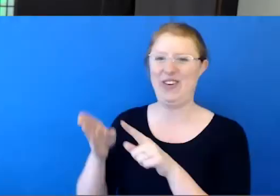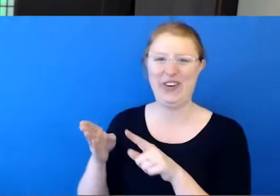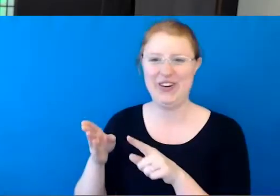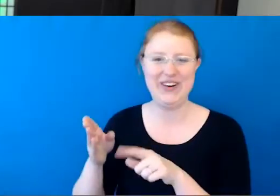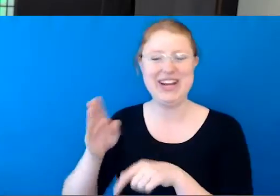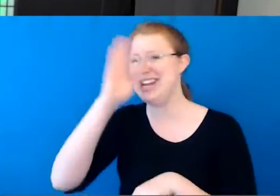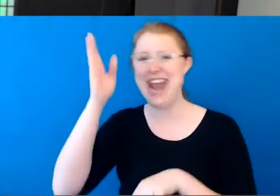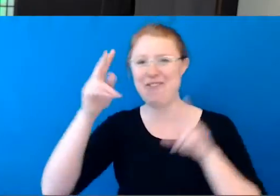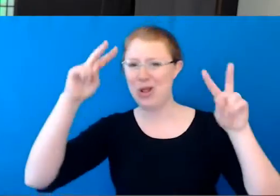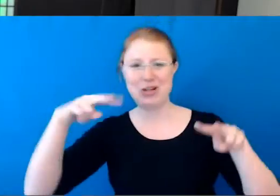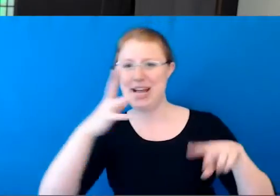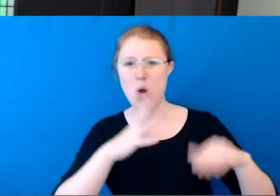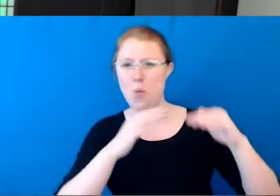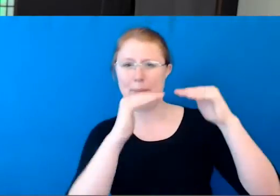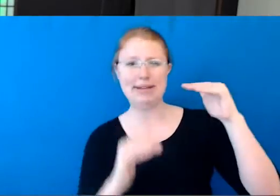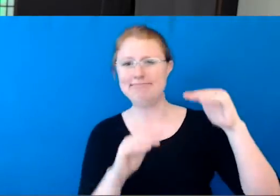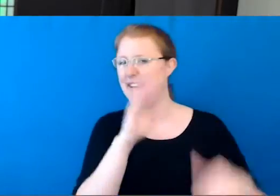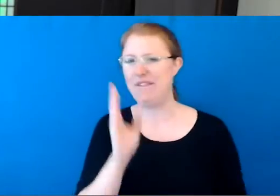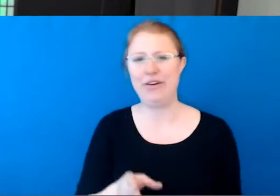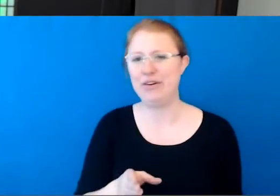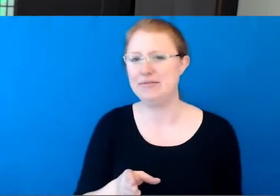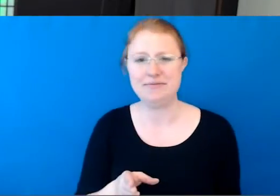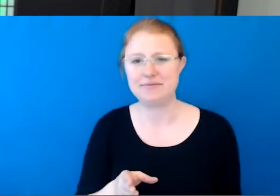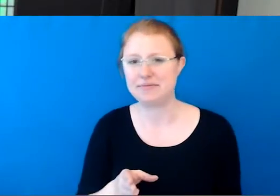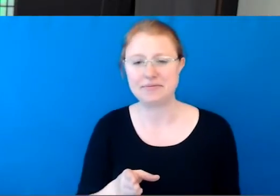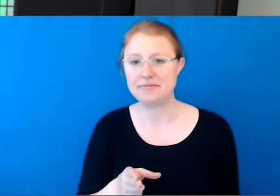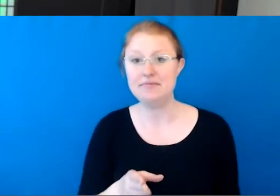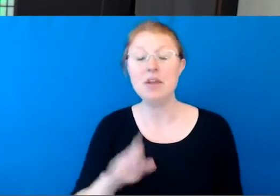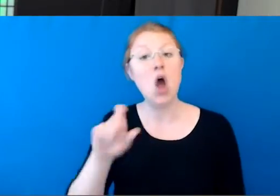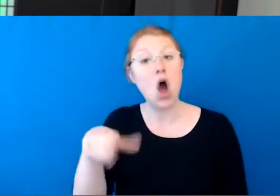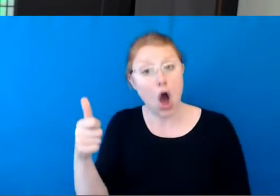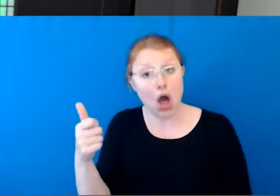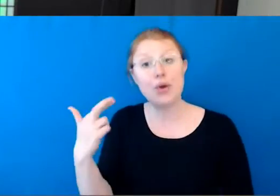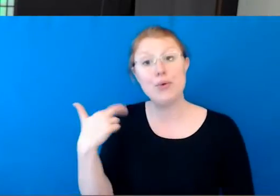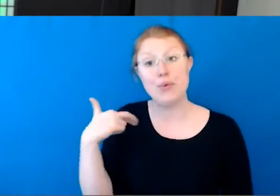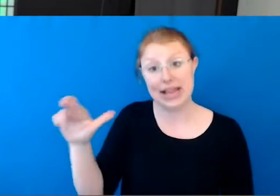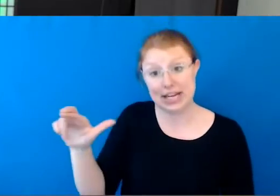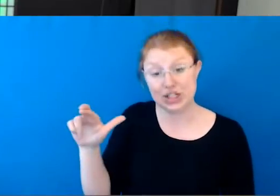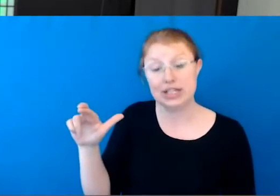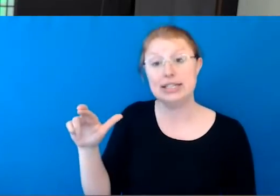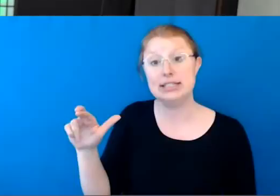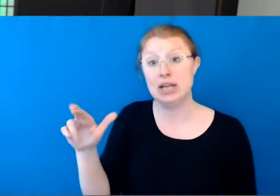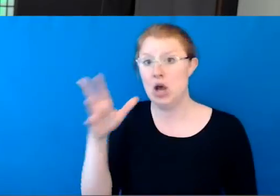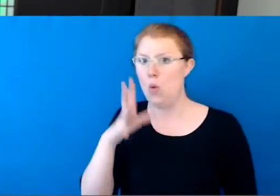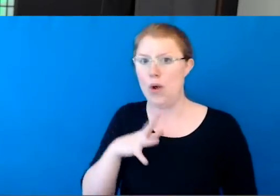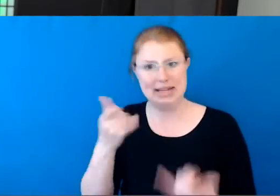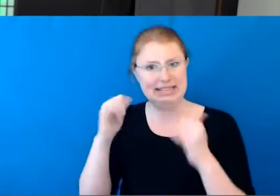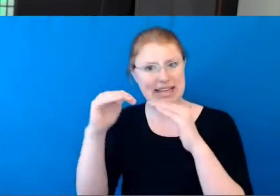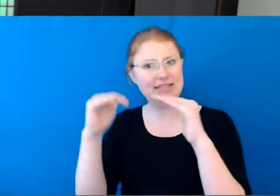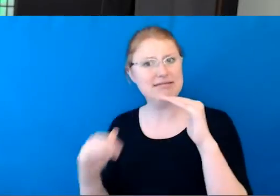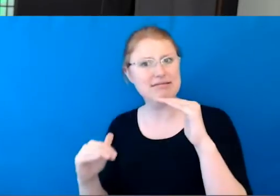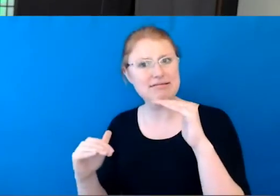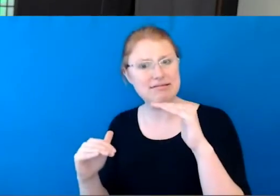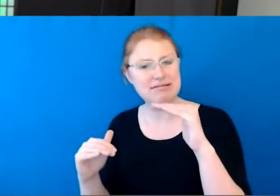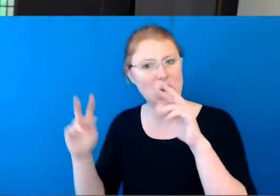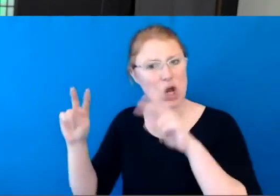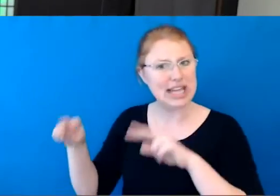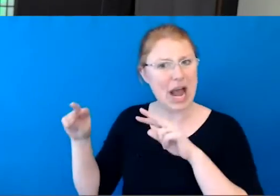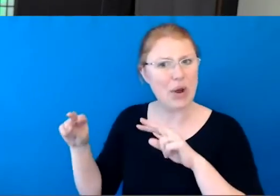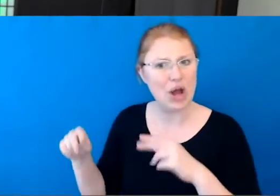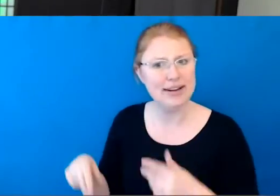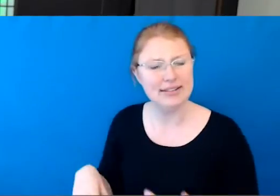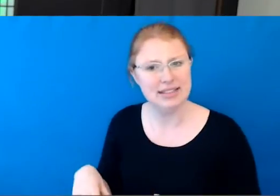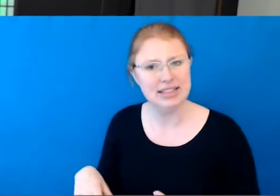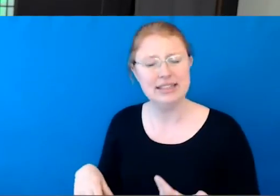kind of broke all of those rules. I'm sure you can think of other religions where women to this day are maybe looked down upon and